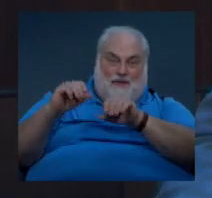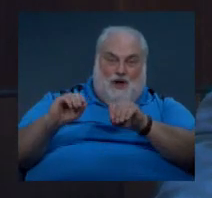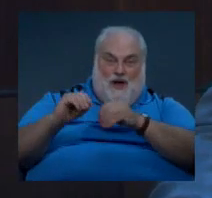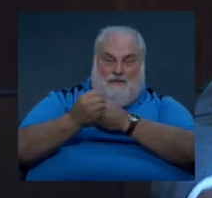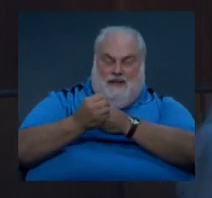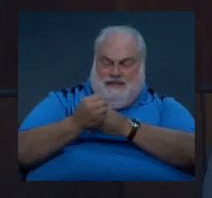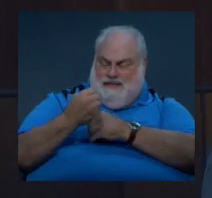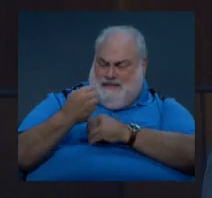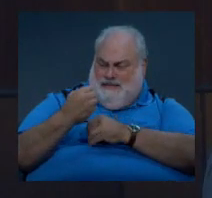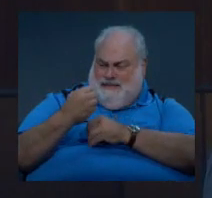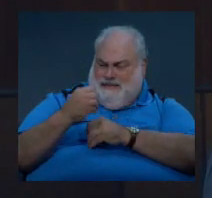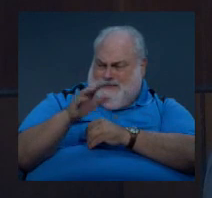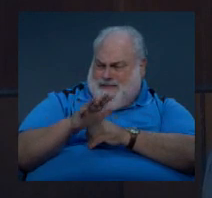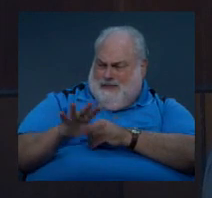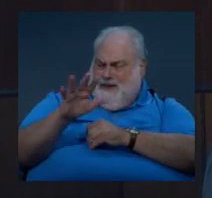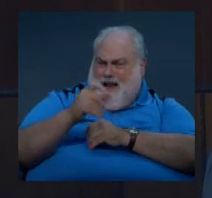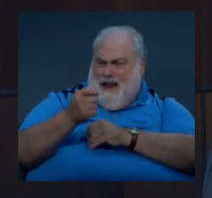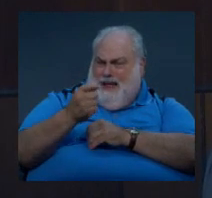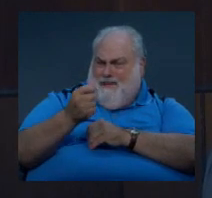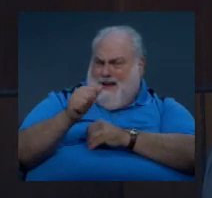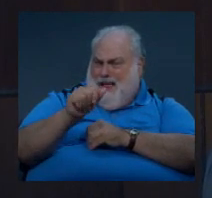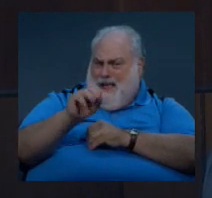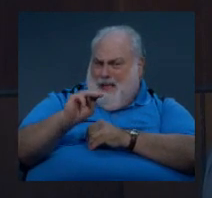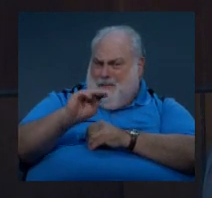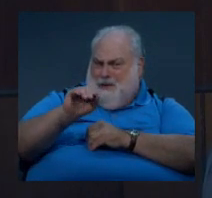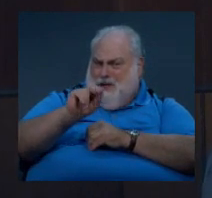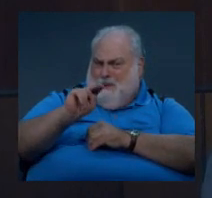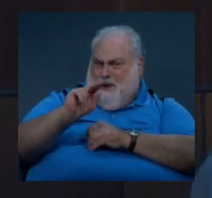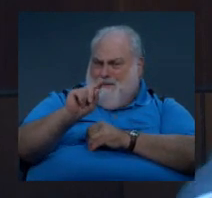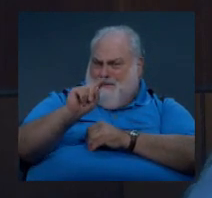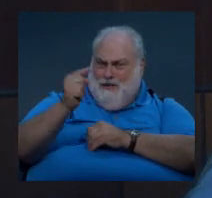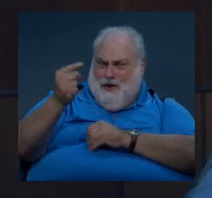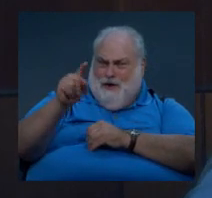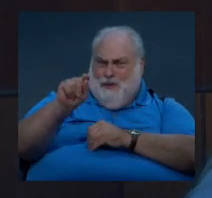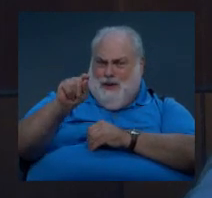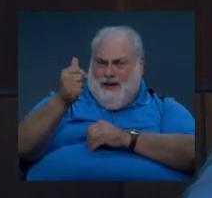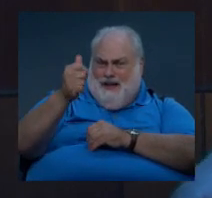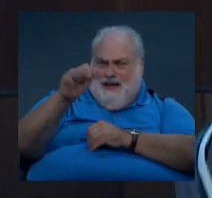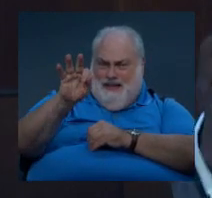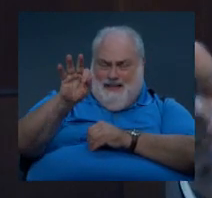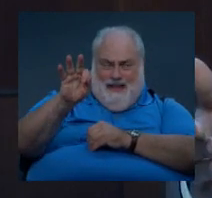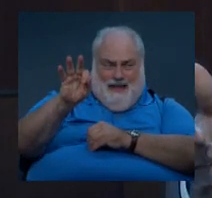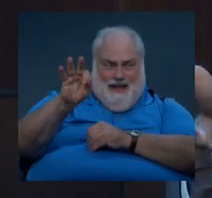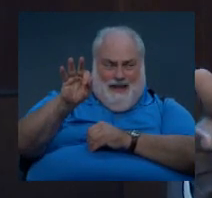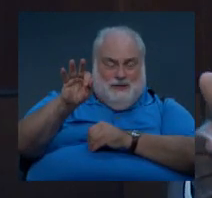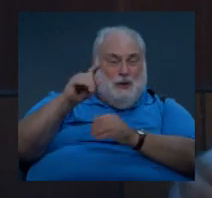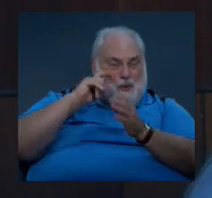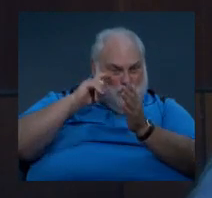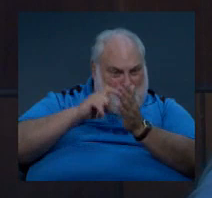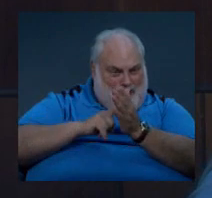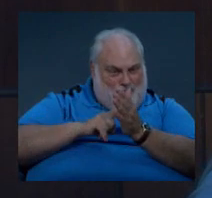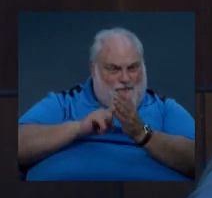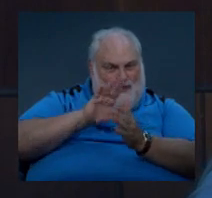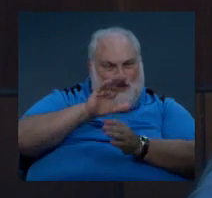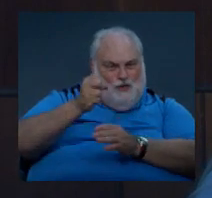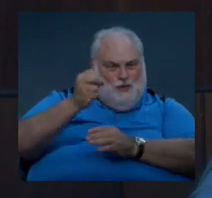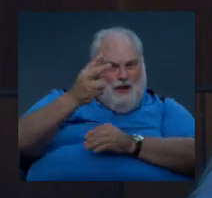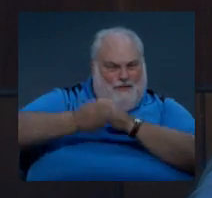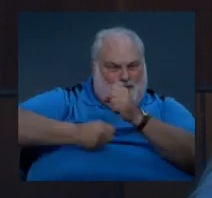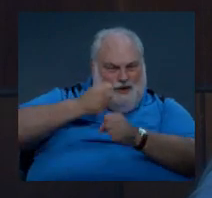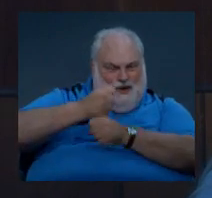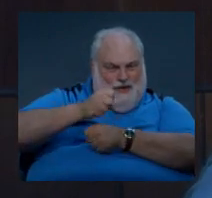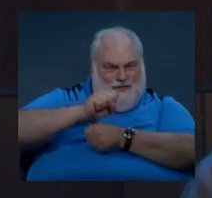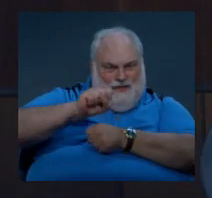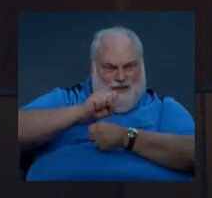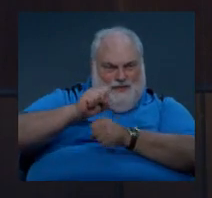on, I think, sometime around 11 a.m. on January the 1st, 2019. And I want to recognize you for your 12 years of service